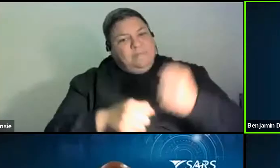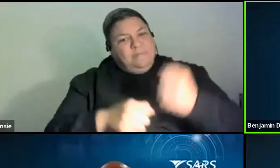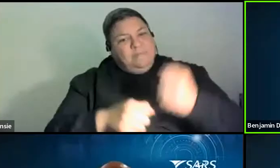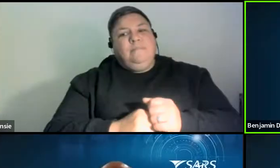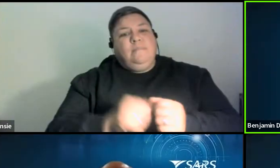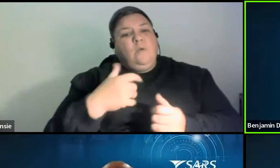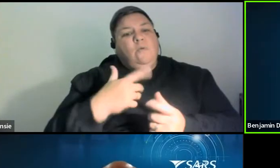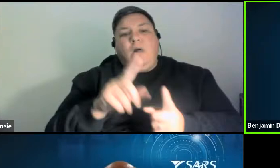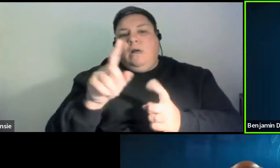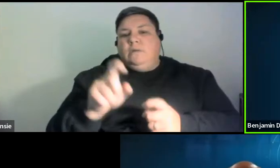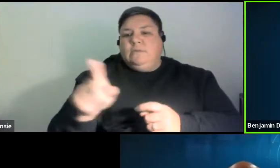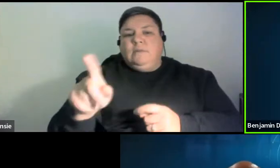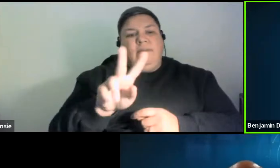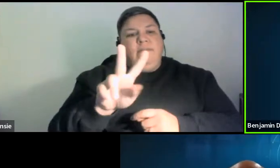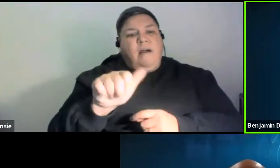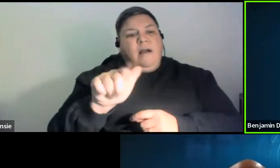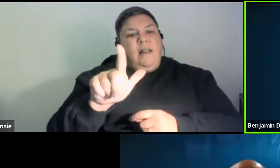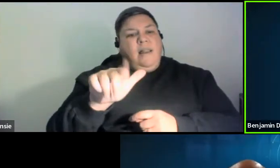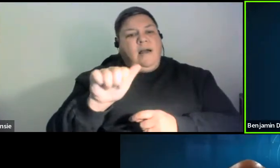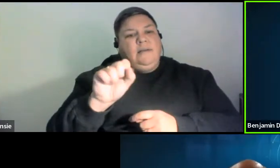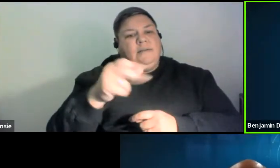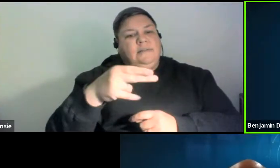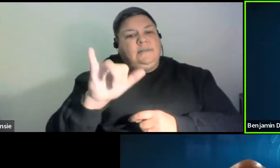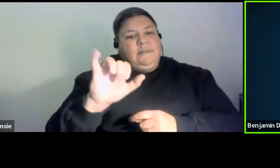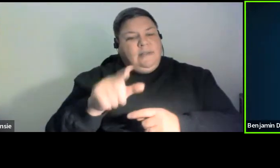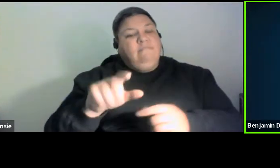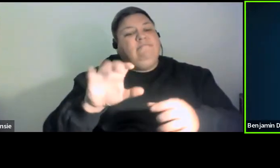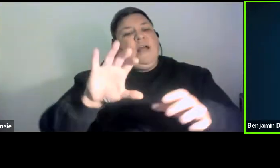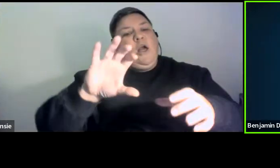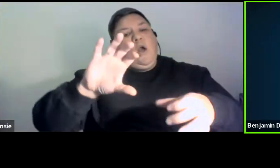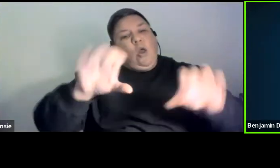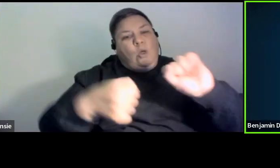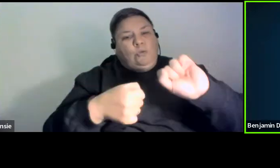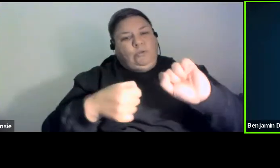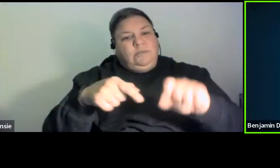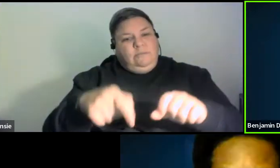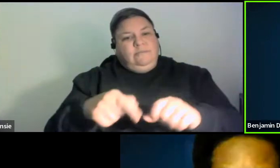Ms. Mvelazi to close the session for us.